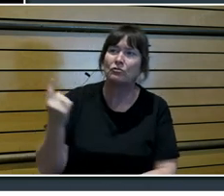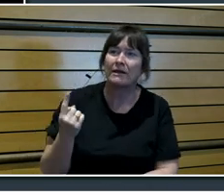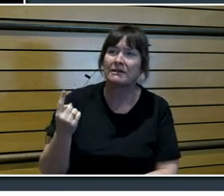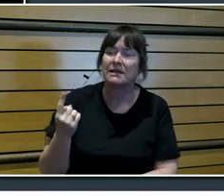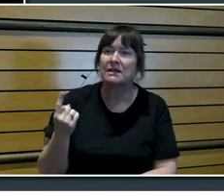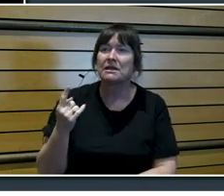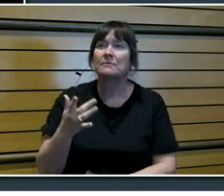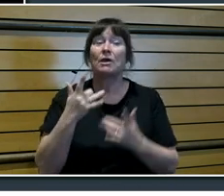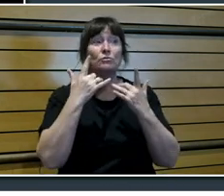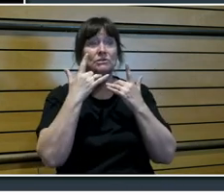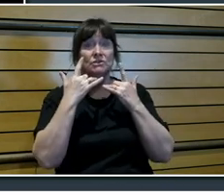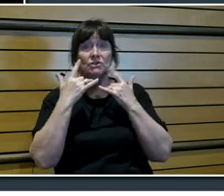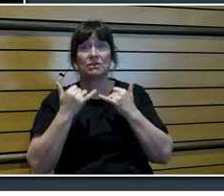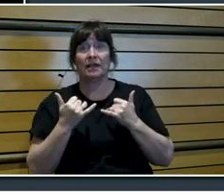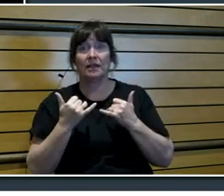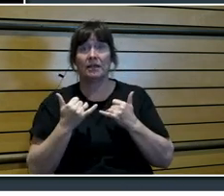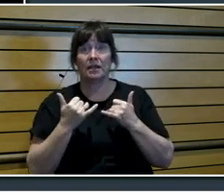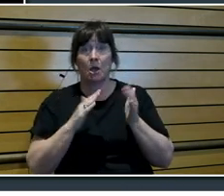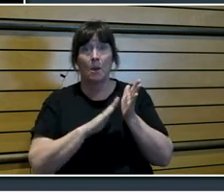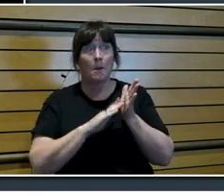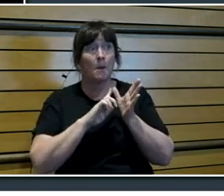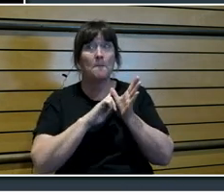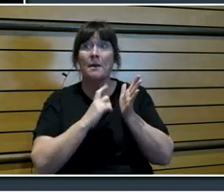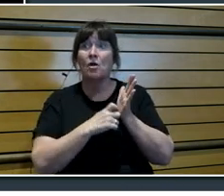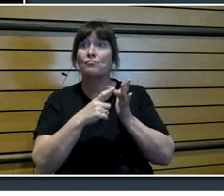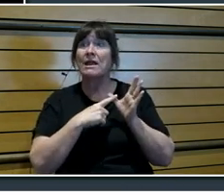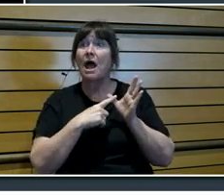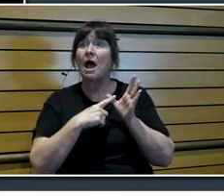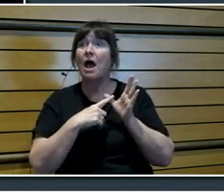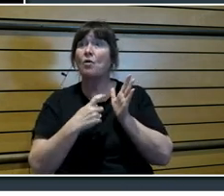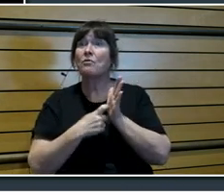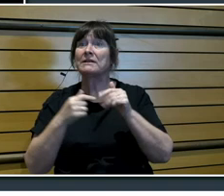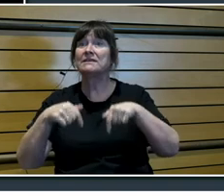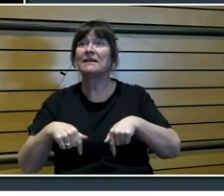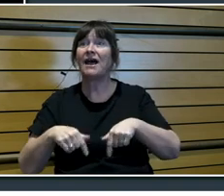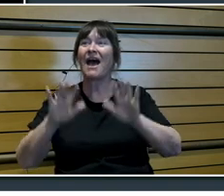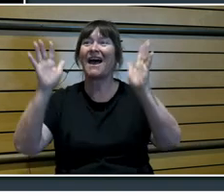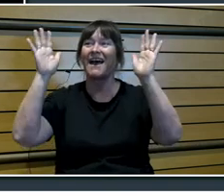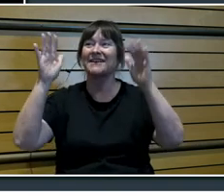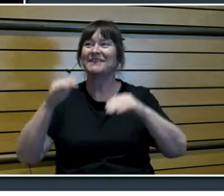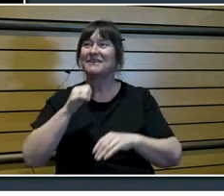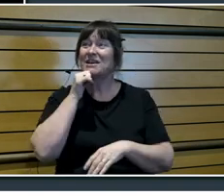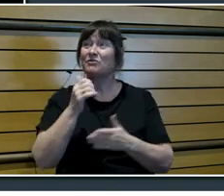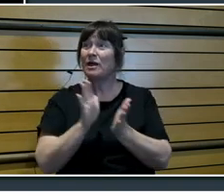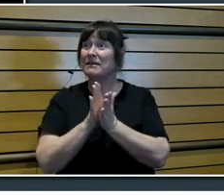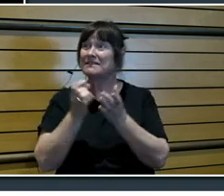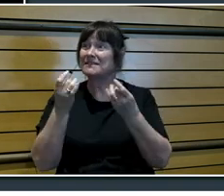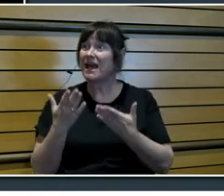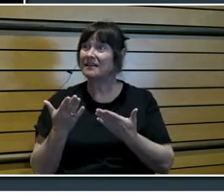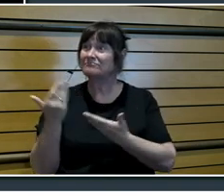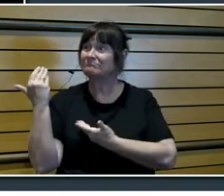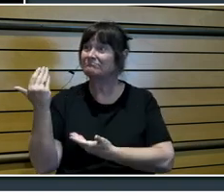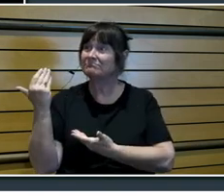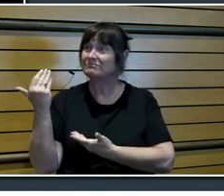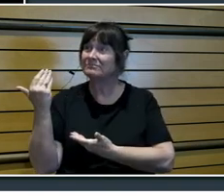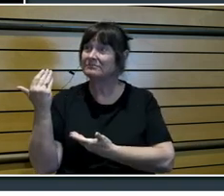And I will just check, is Maria Roberts here? Ah, Maria, if you're happy to speak now, then